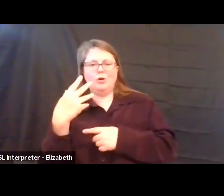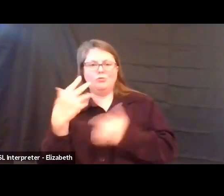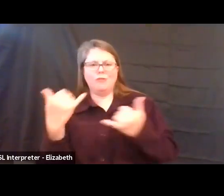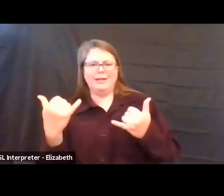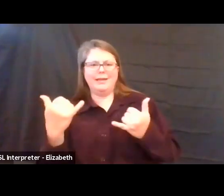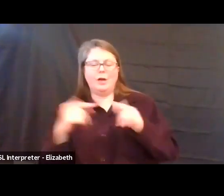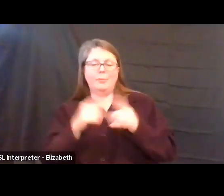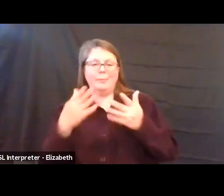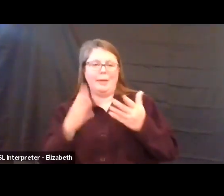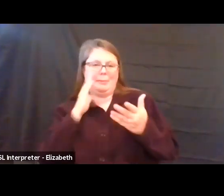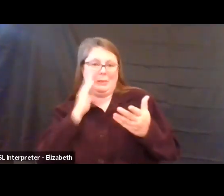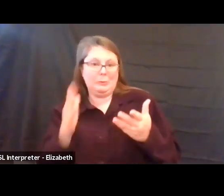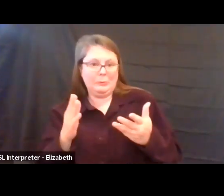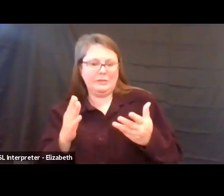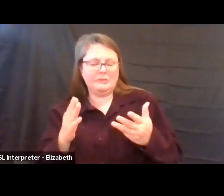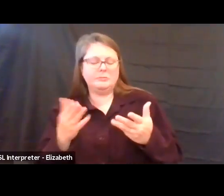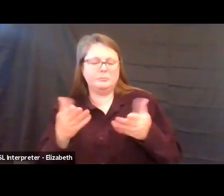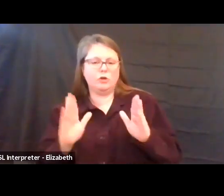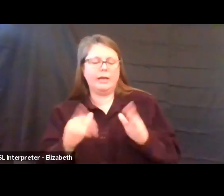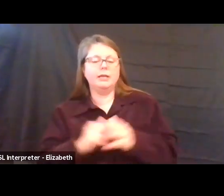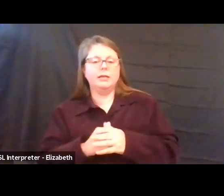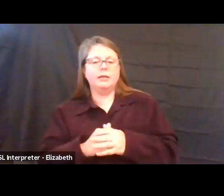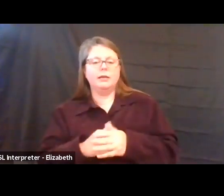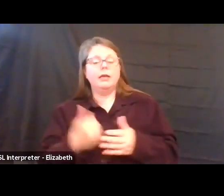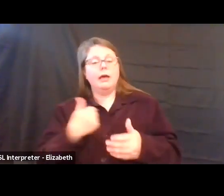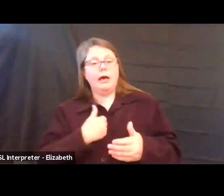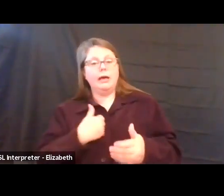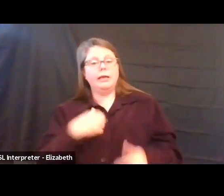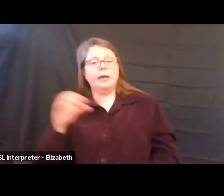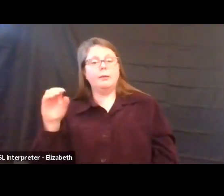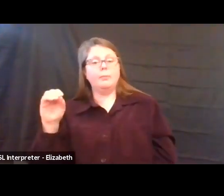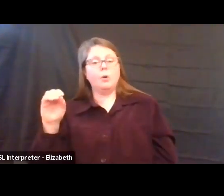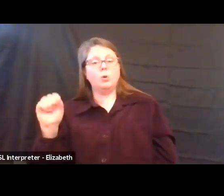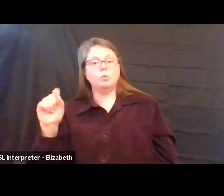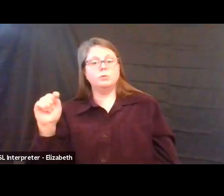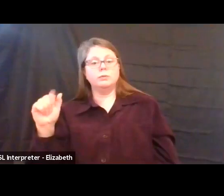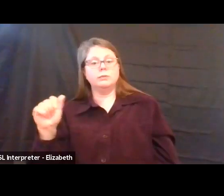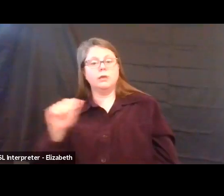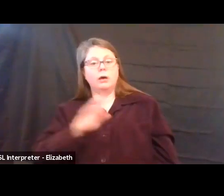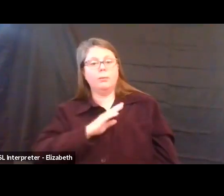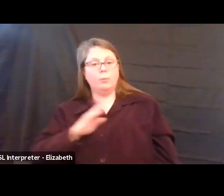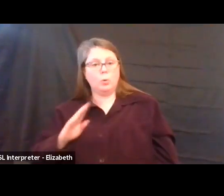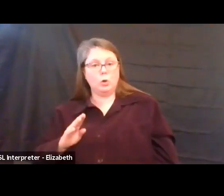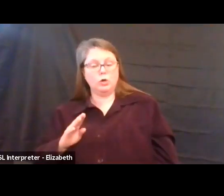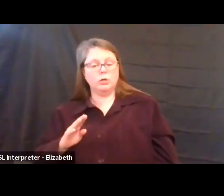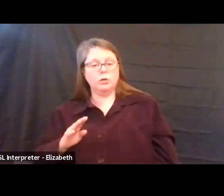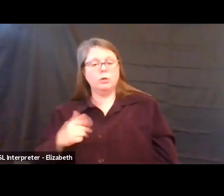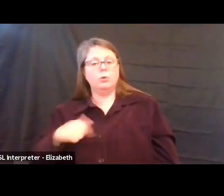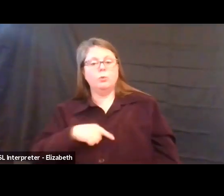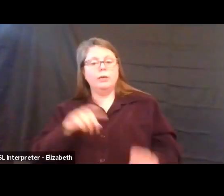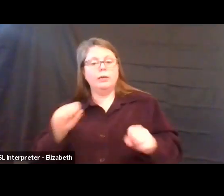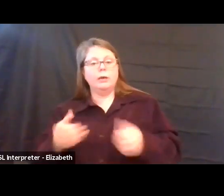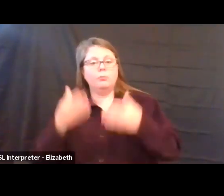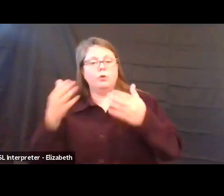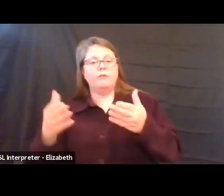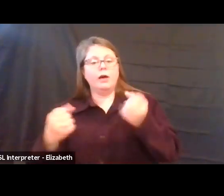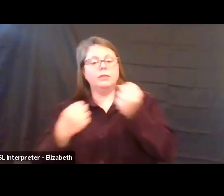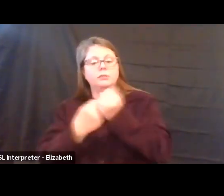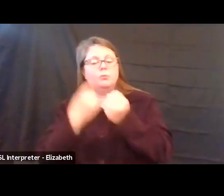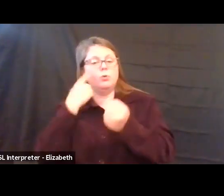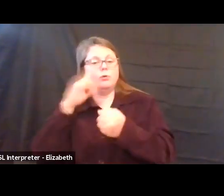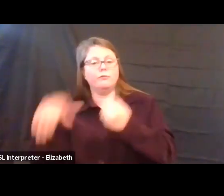Executive Board, and OSTA can help by doing our part to provide support for all manufactured